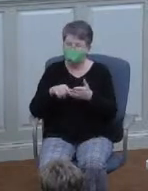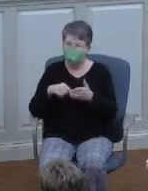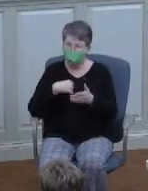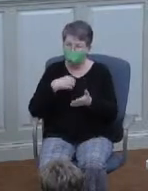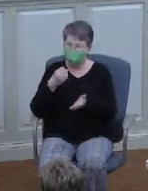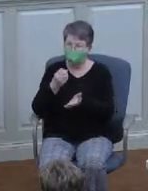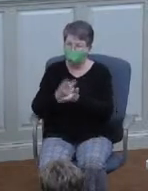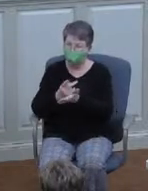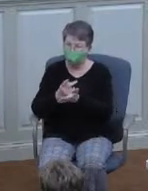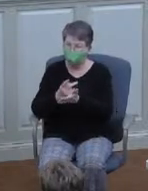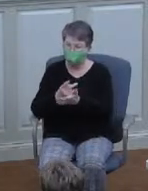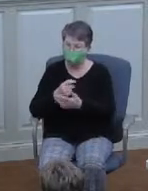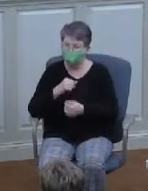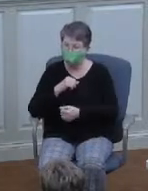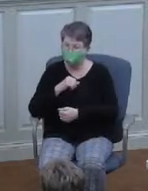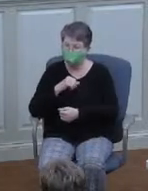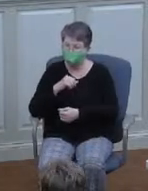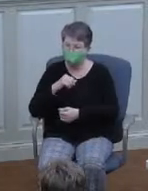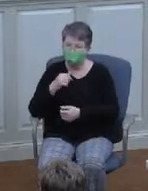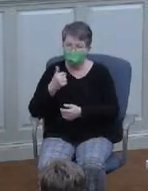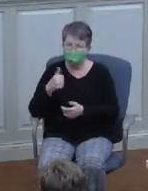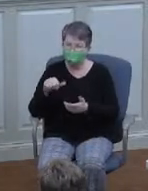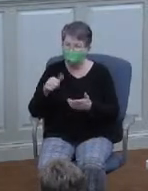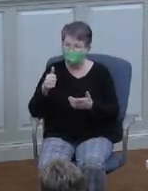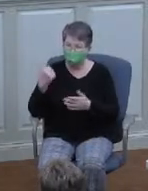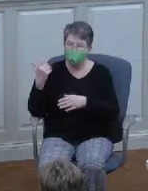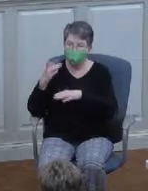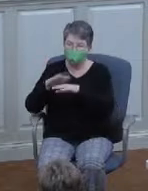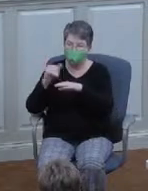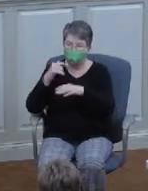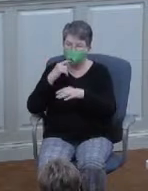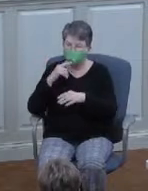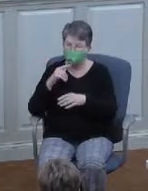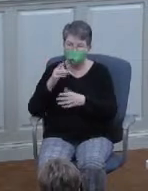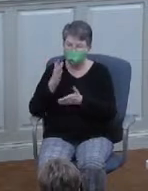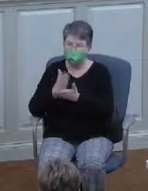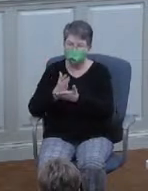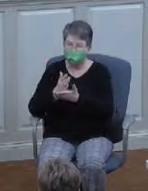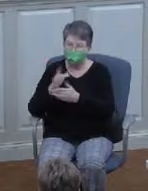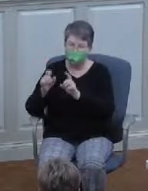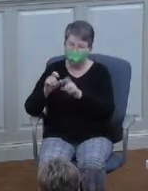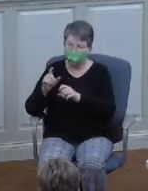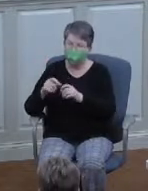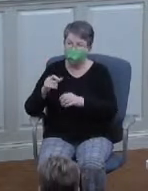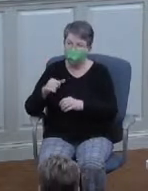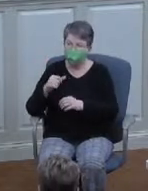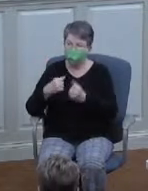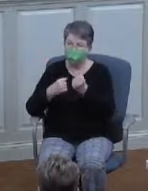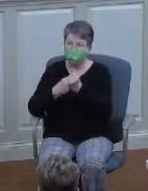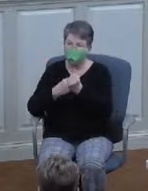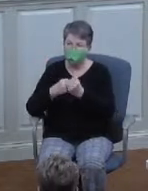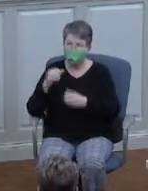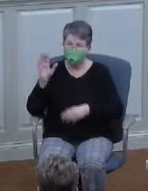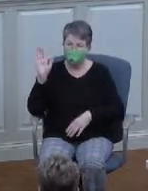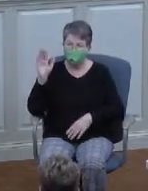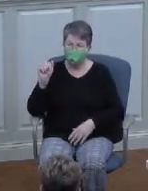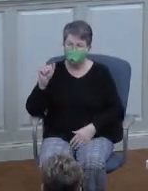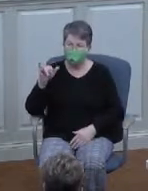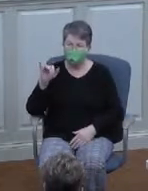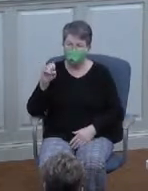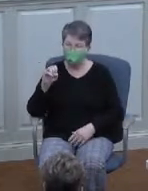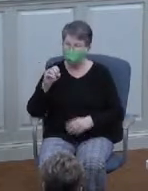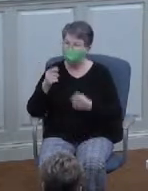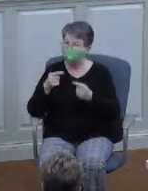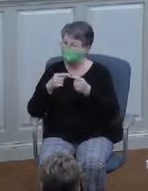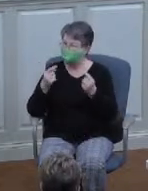minutes. Anything else? Call for the question. Question called. All in favor of the motion, say aye. Aye. Opposed, like sign.